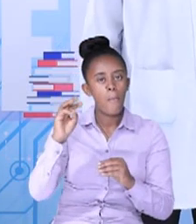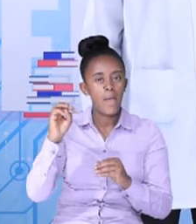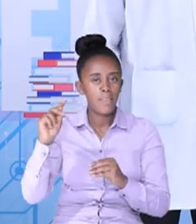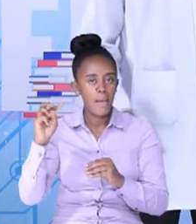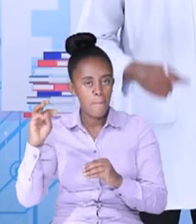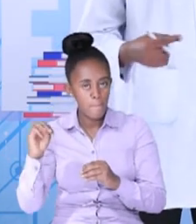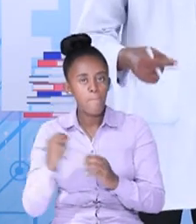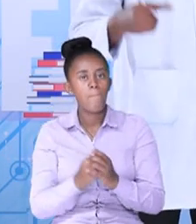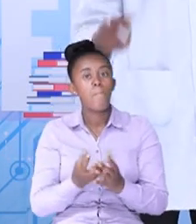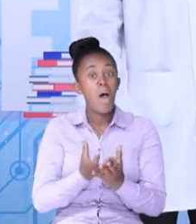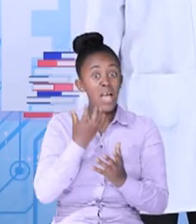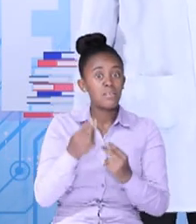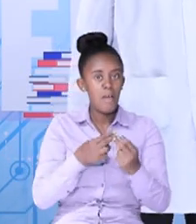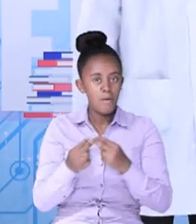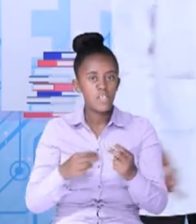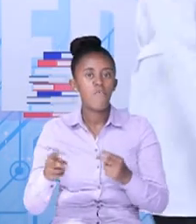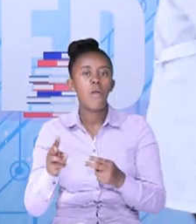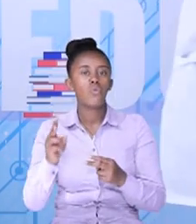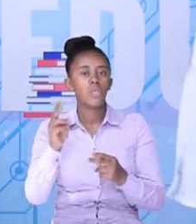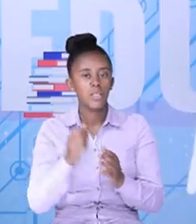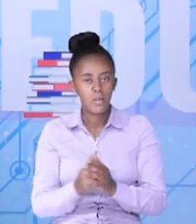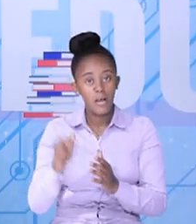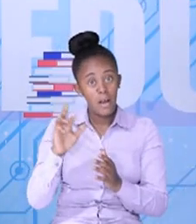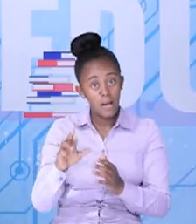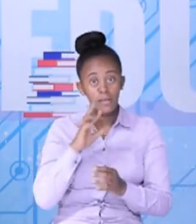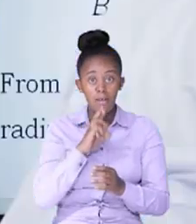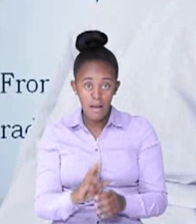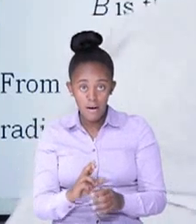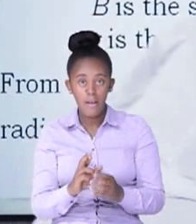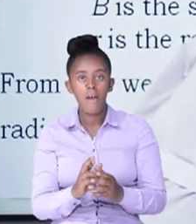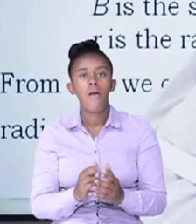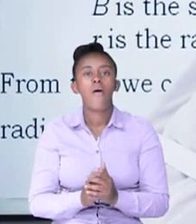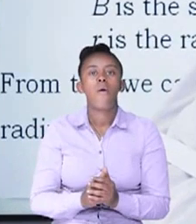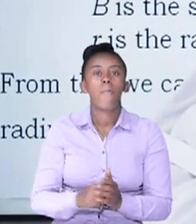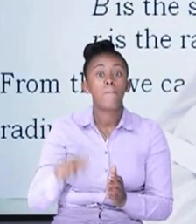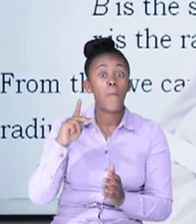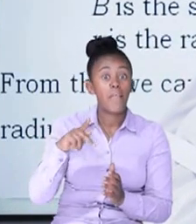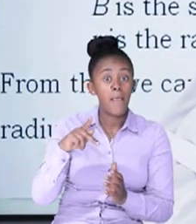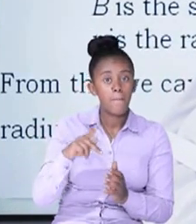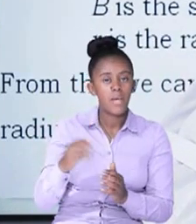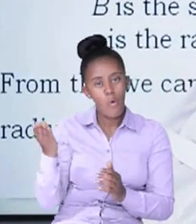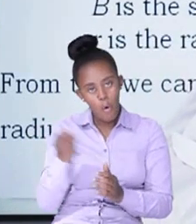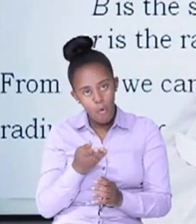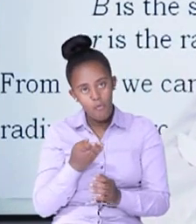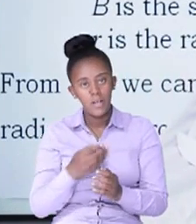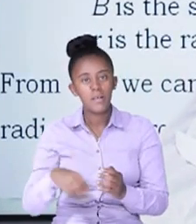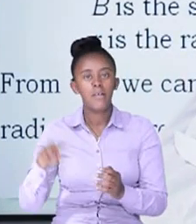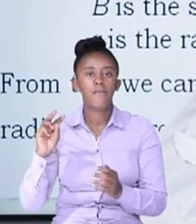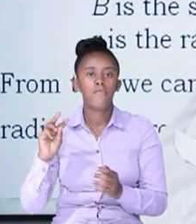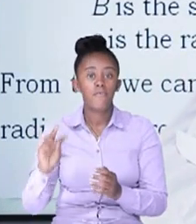momentum. Momentum is the product of mass times velocity. Therefore, it's possible to find radius r as momentum